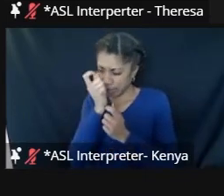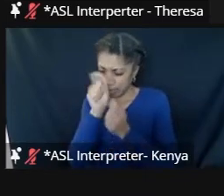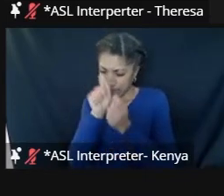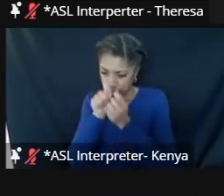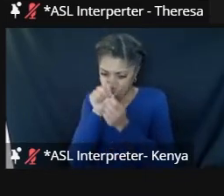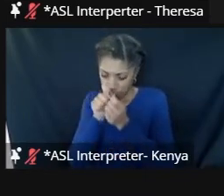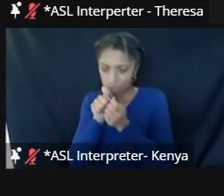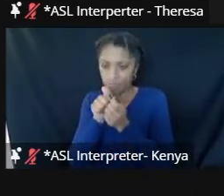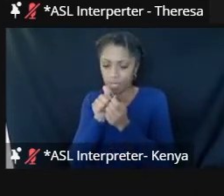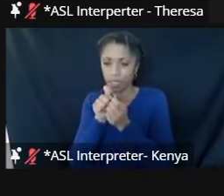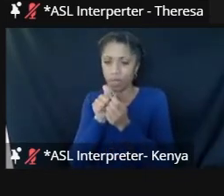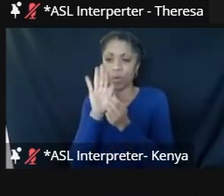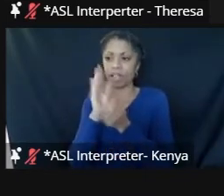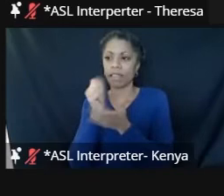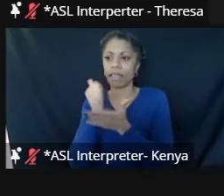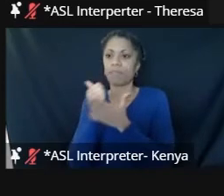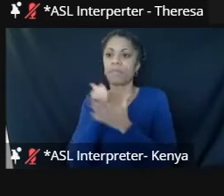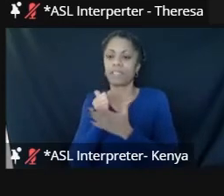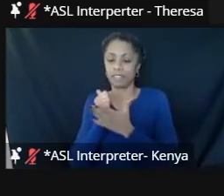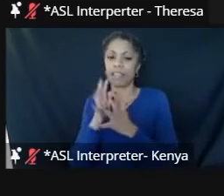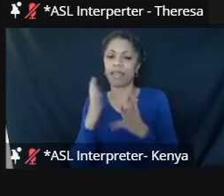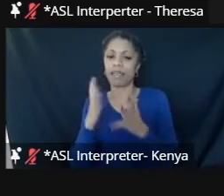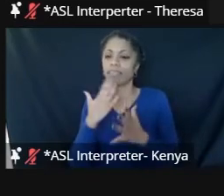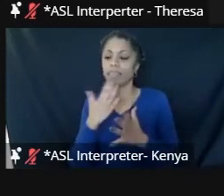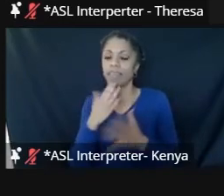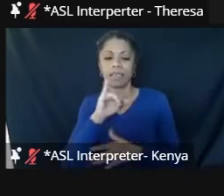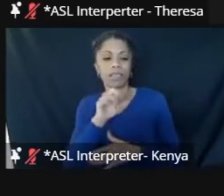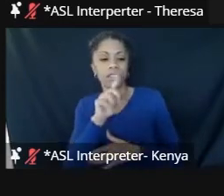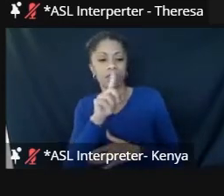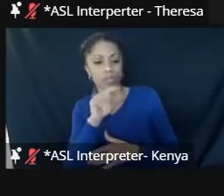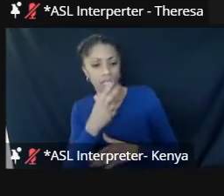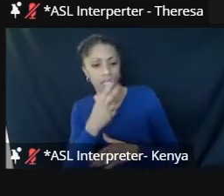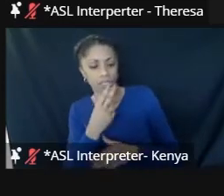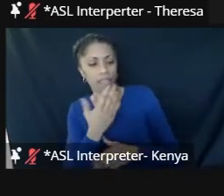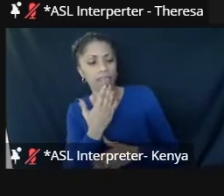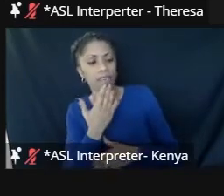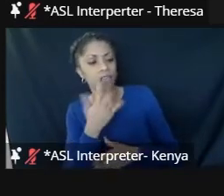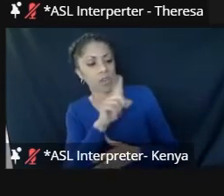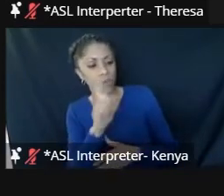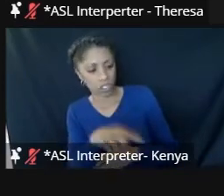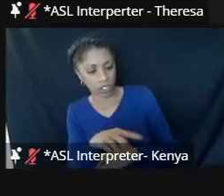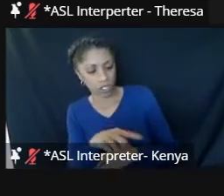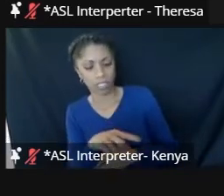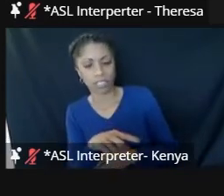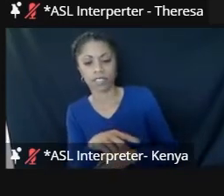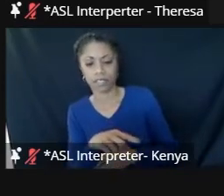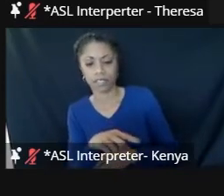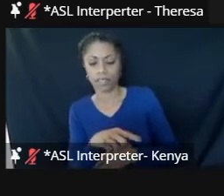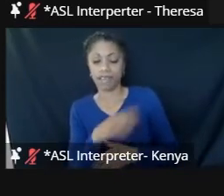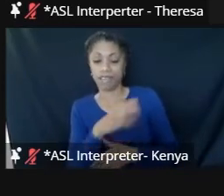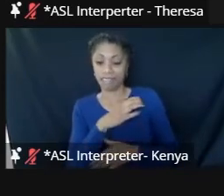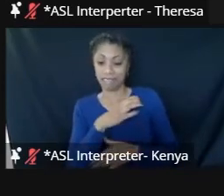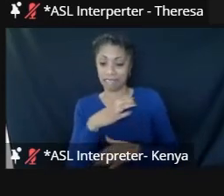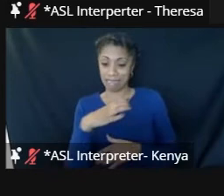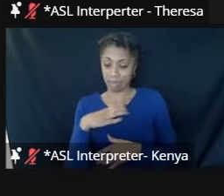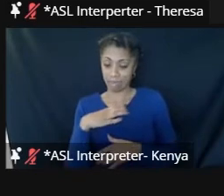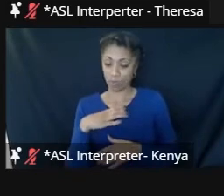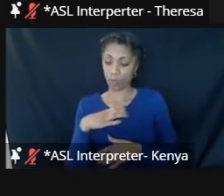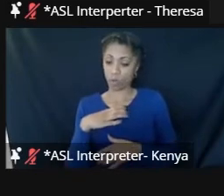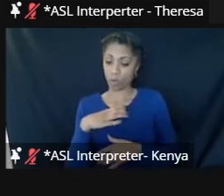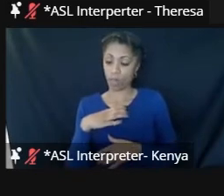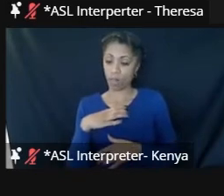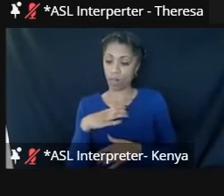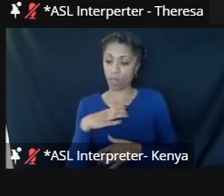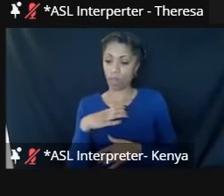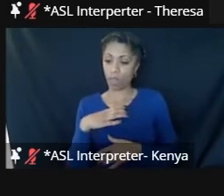signal to us. And Judah, thank you for your question. The council itself is